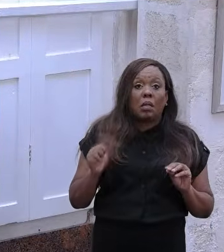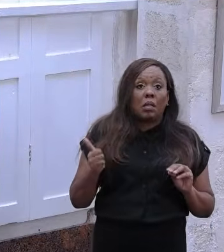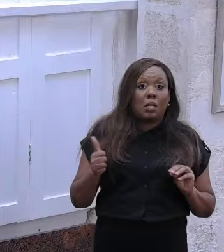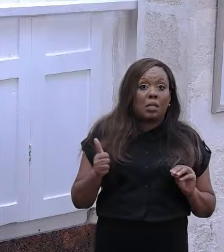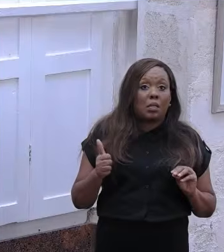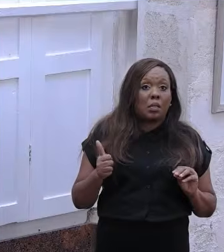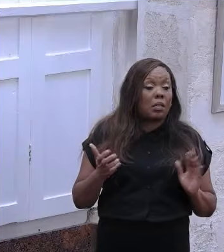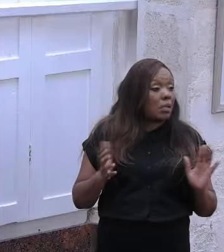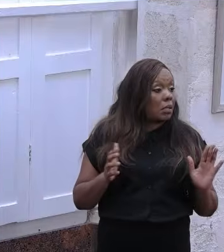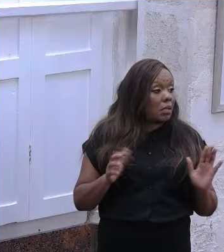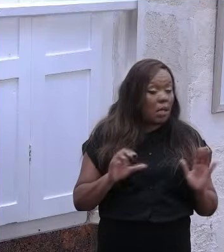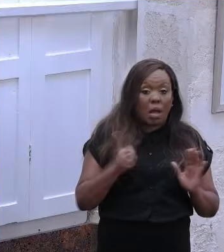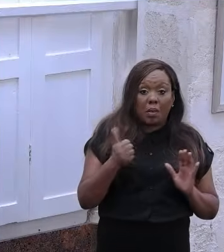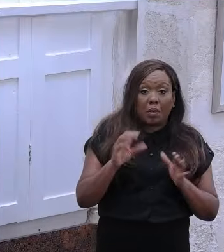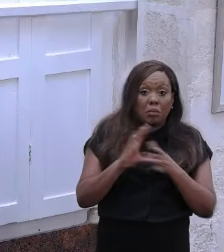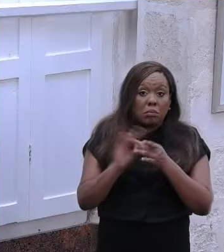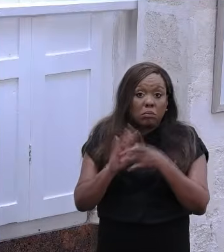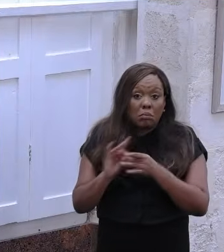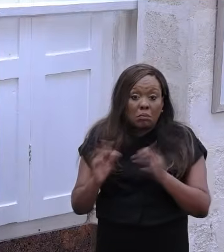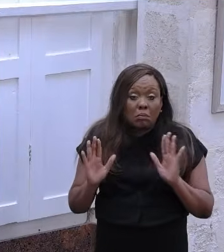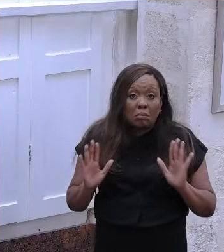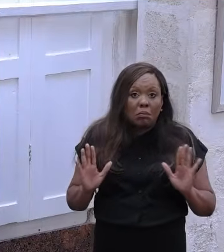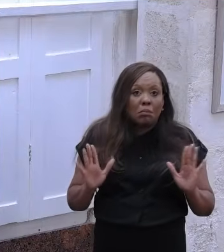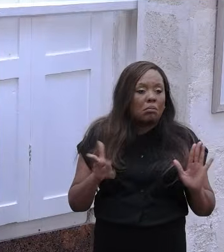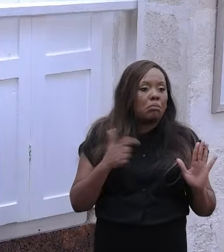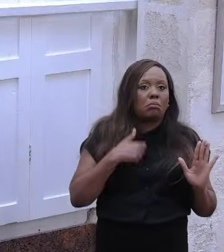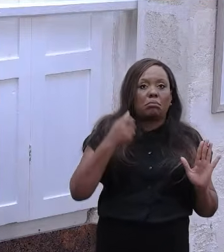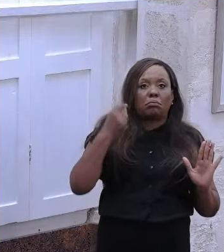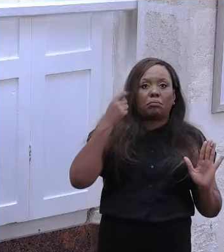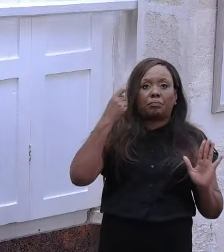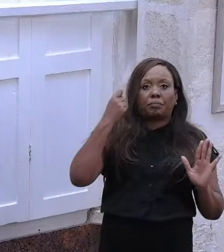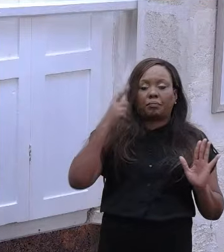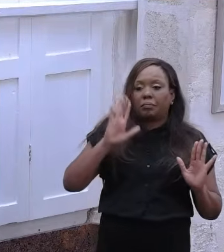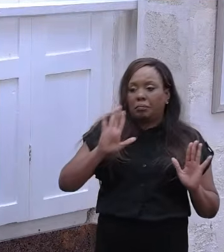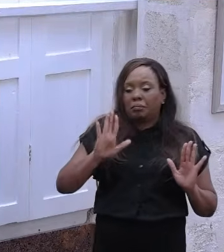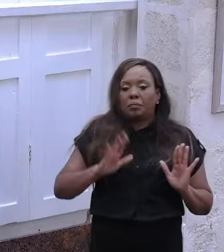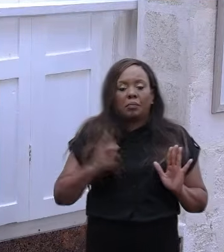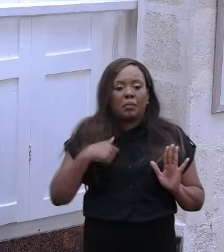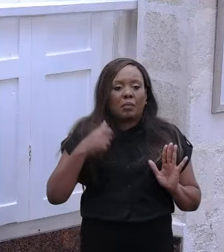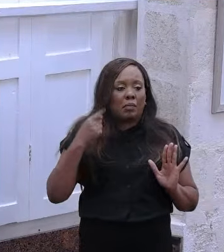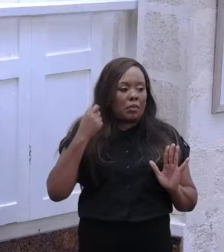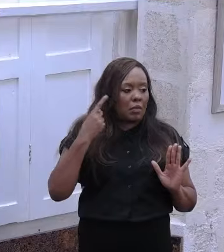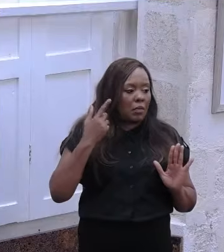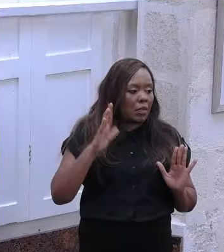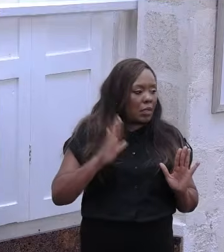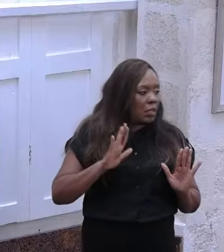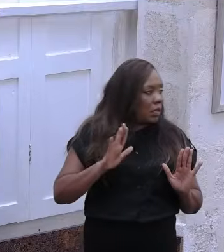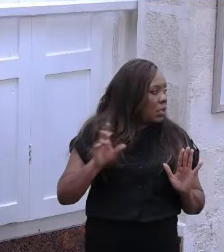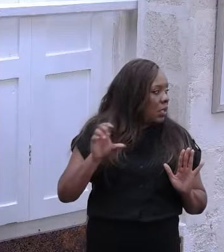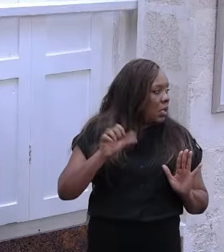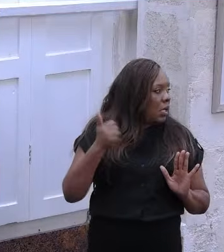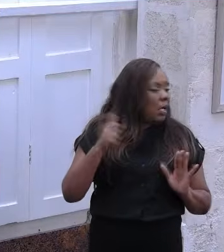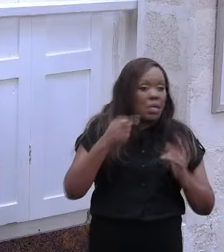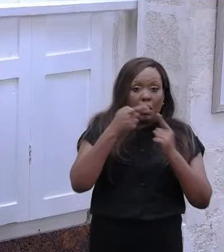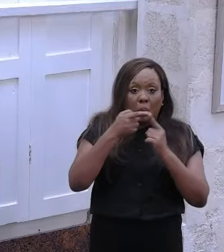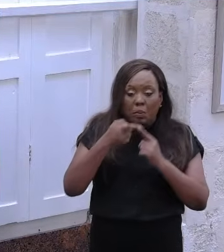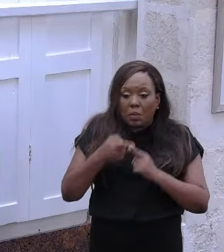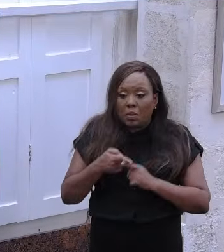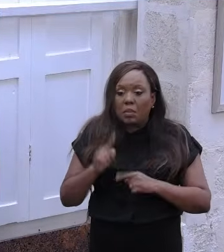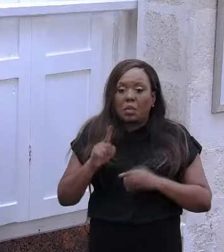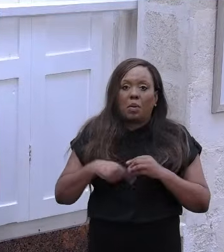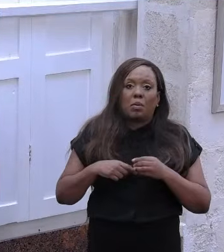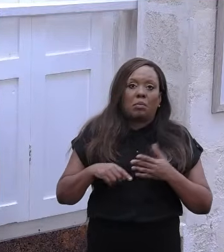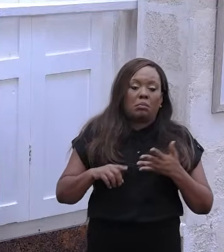your comments, Minister Springer. There were other areas, and I understand the issue of water is topical in the